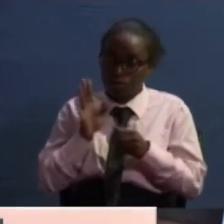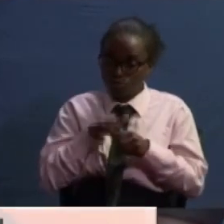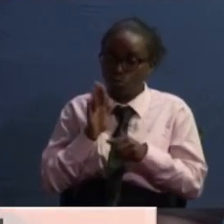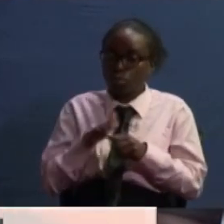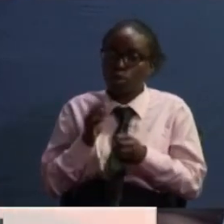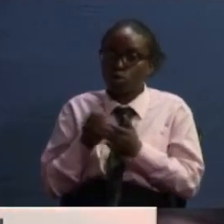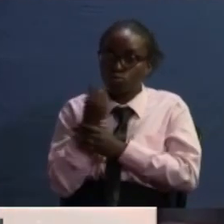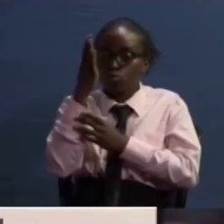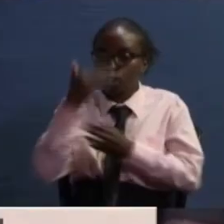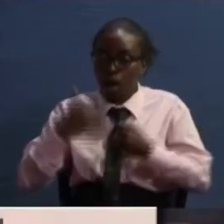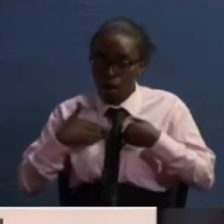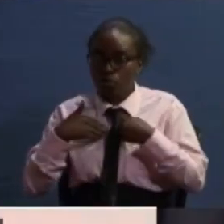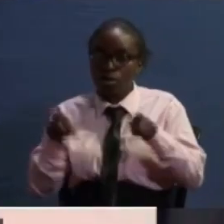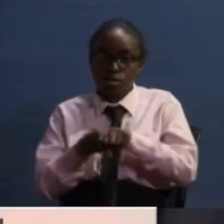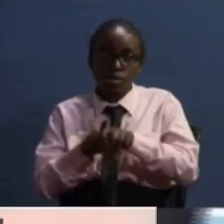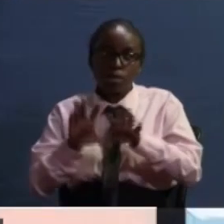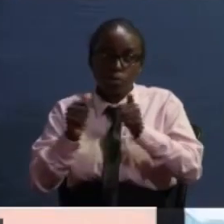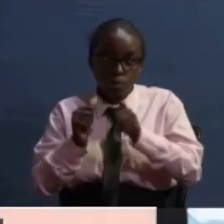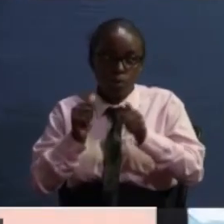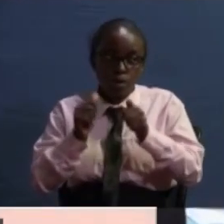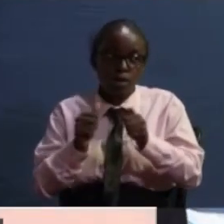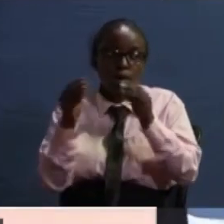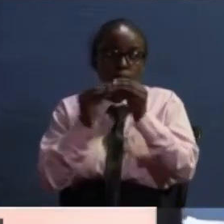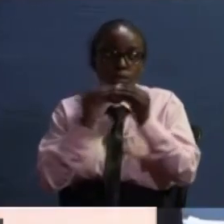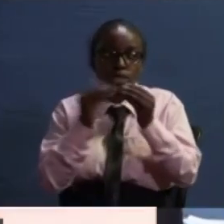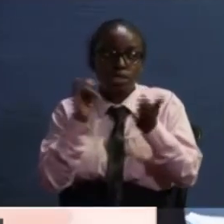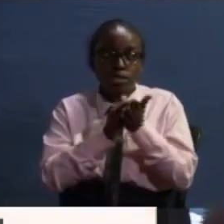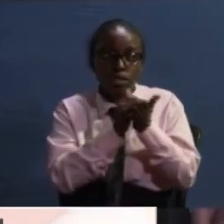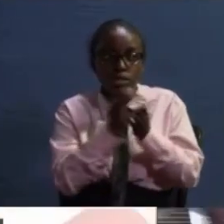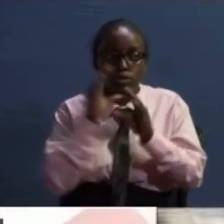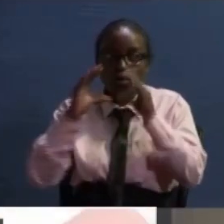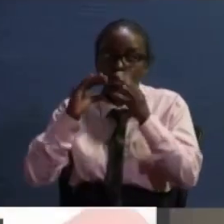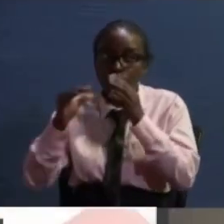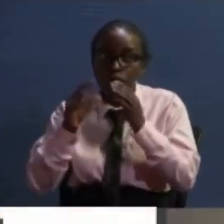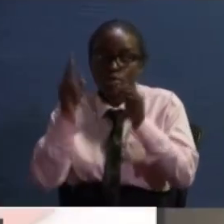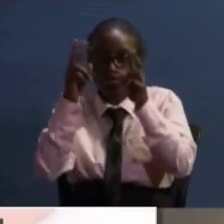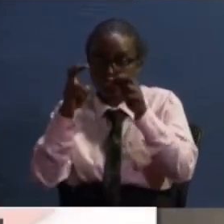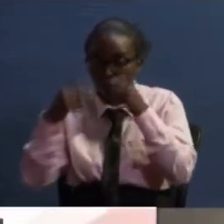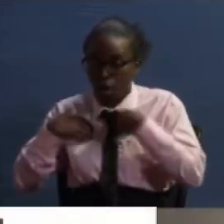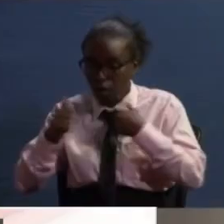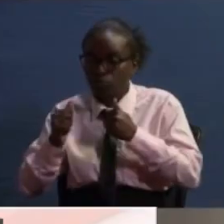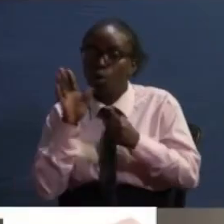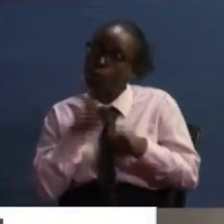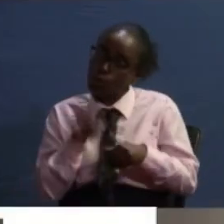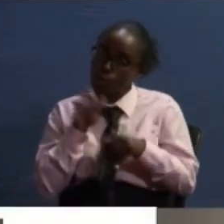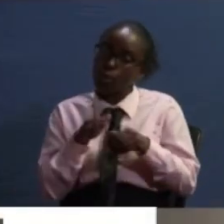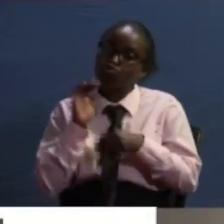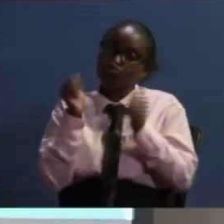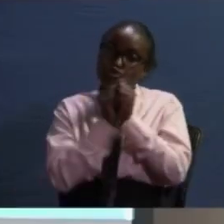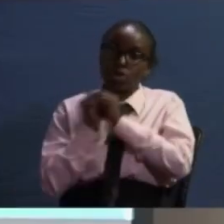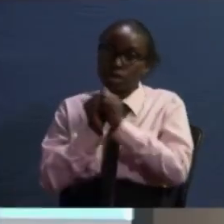kuu tatu zilijadiliwa katika mkutano huu, ikiwa ni pamoja na wanawake wanavyoshiriki katika